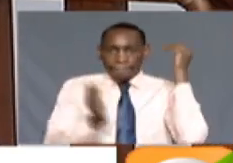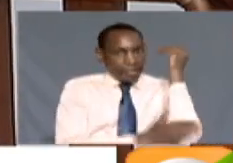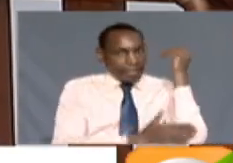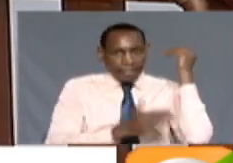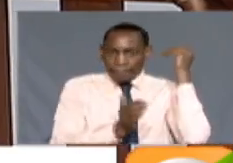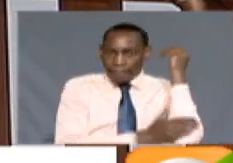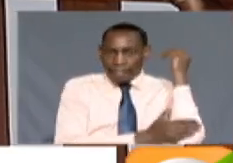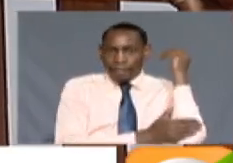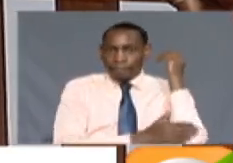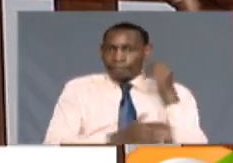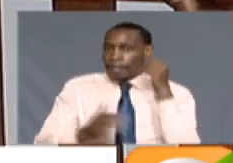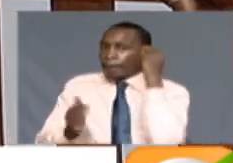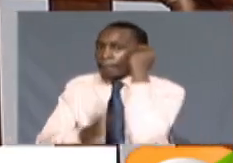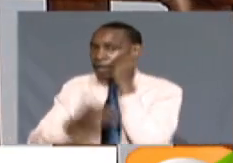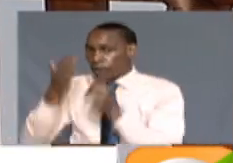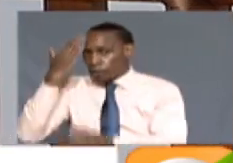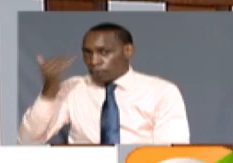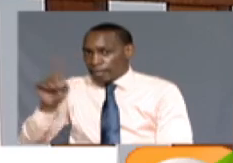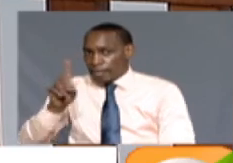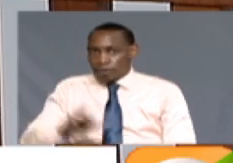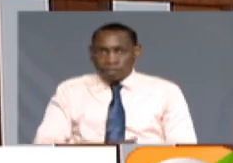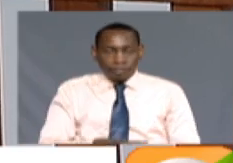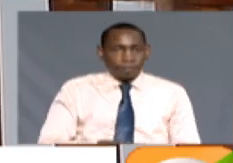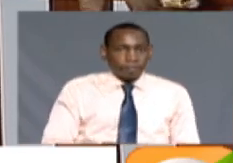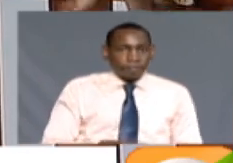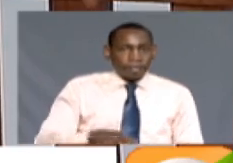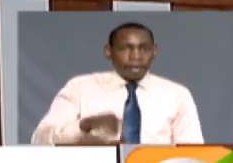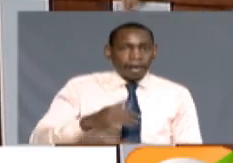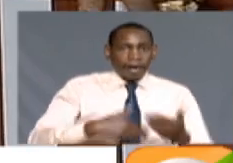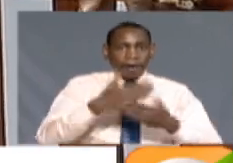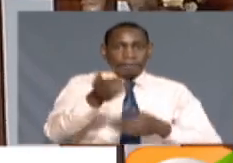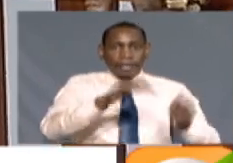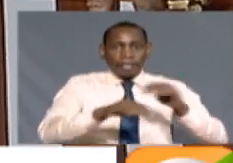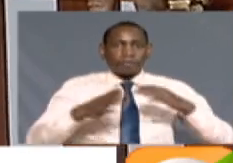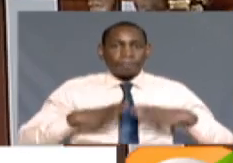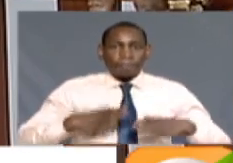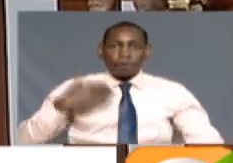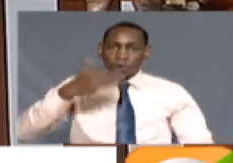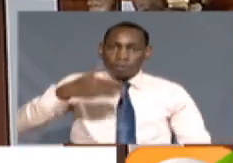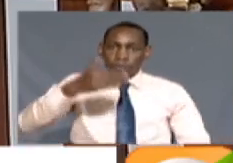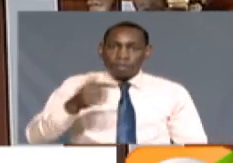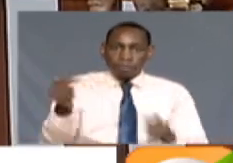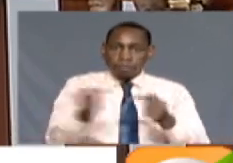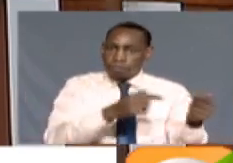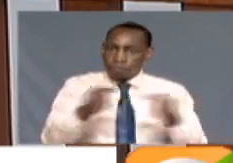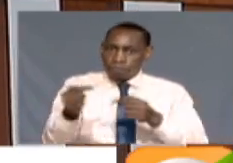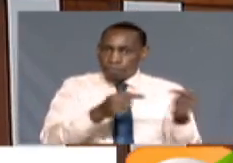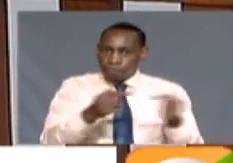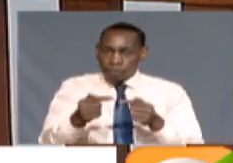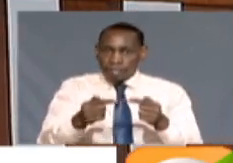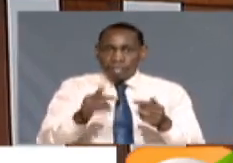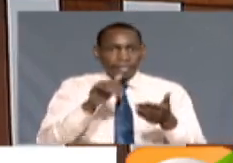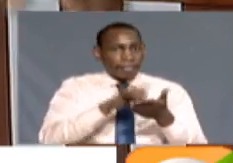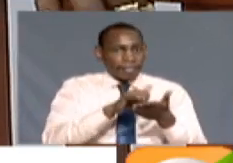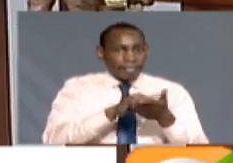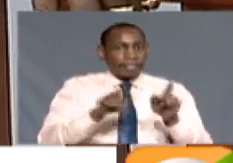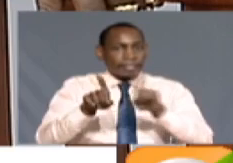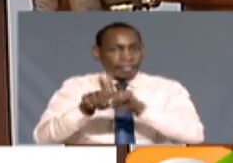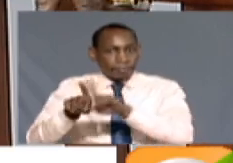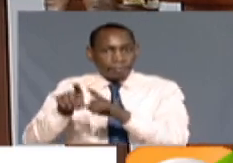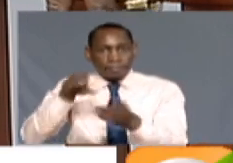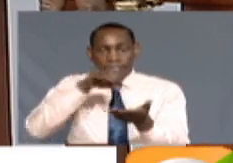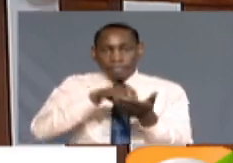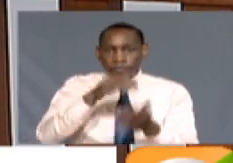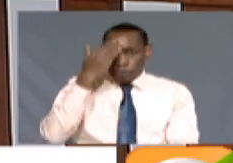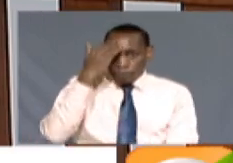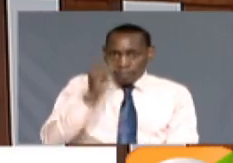It's bad. Yeah. Why? Because people, after elections, people must fight. You know? And if that is the case,